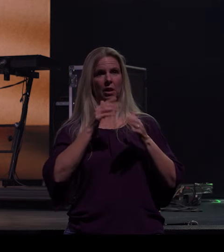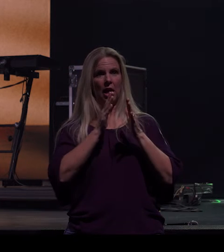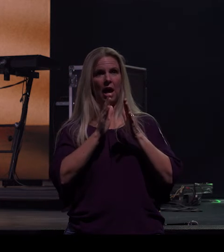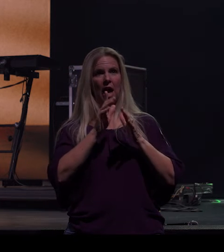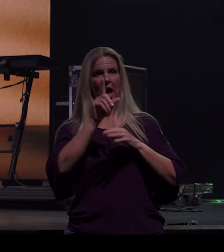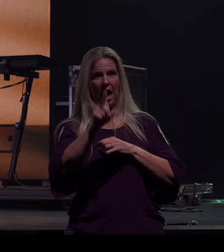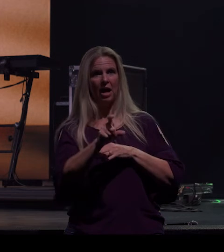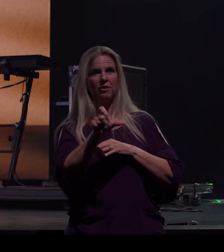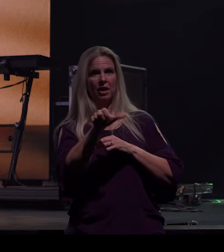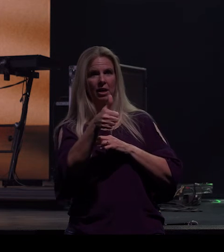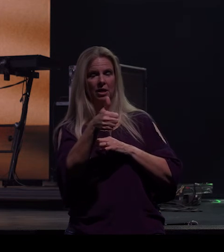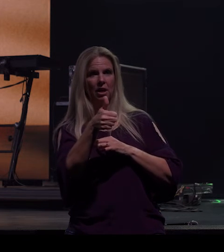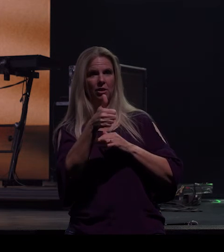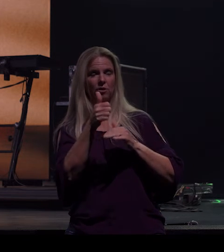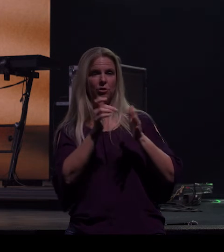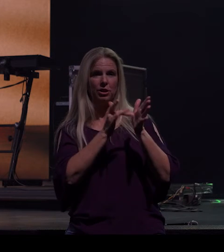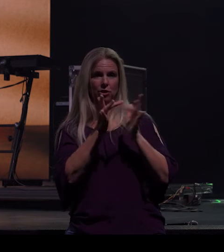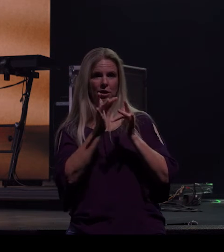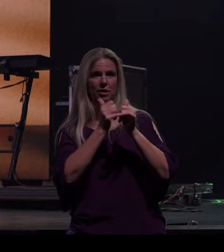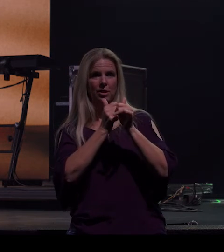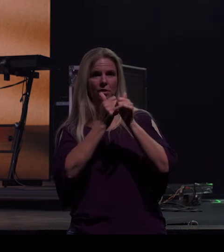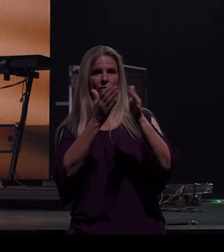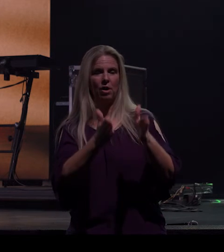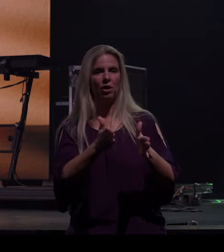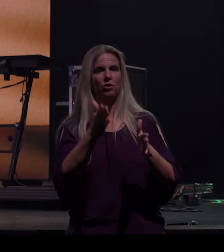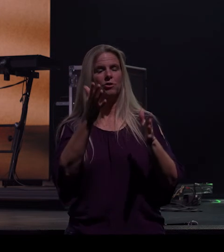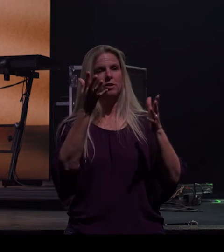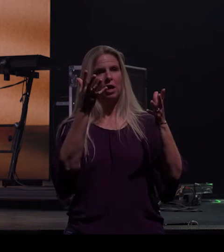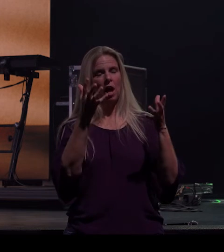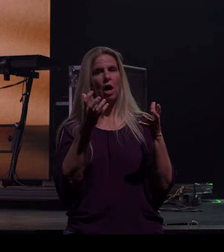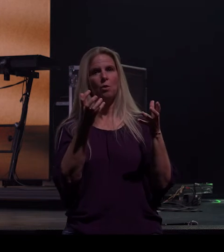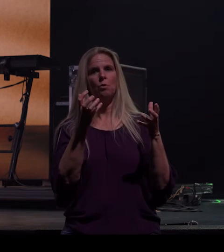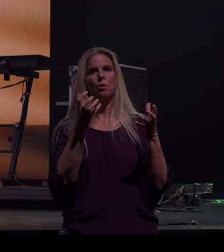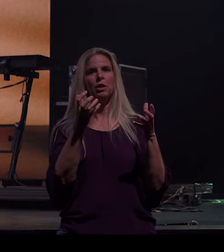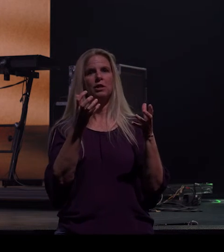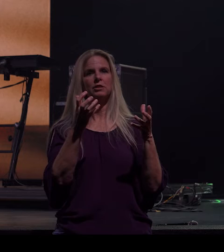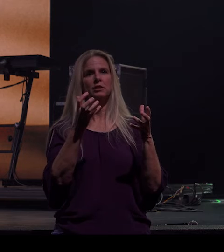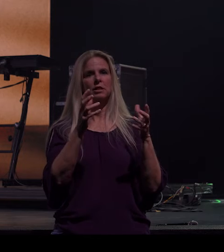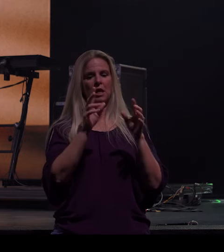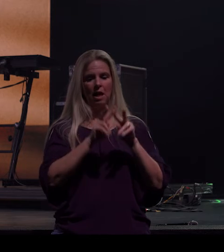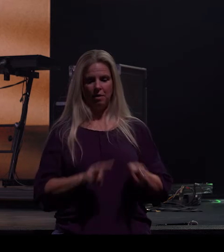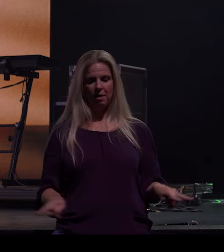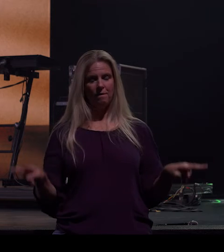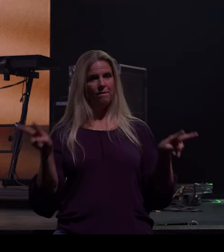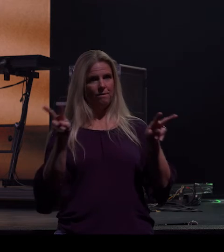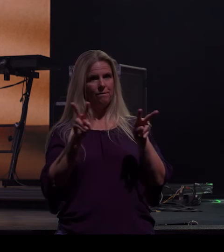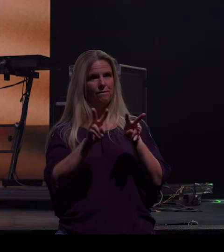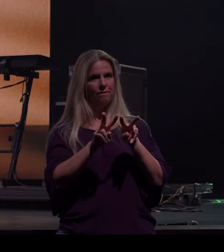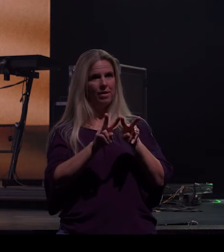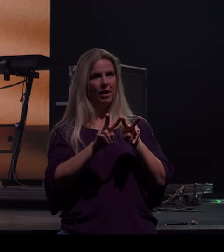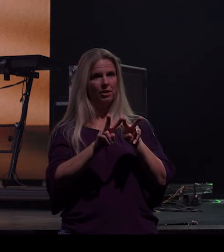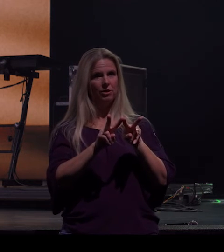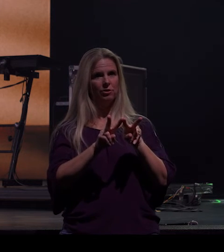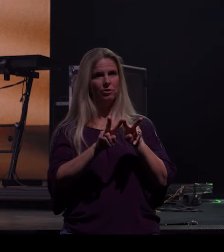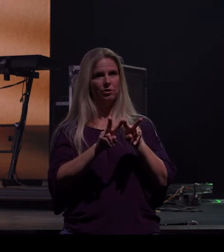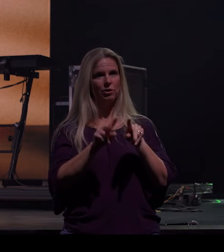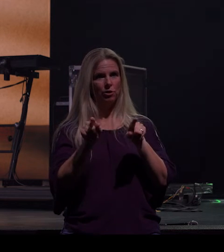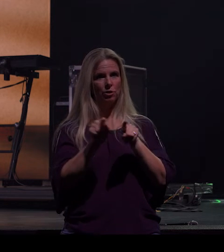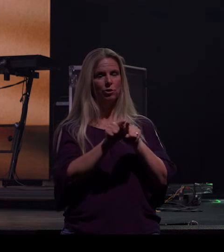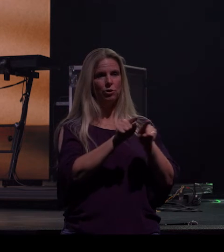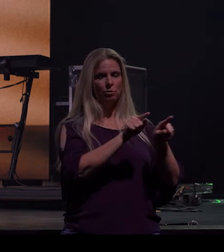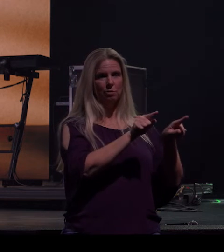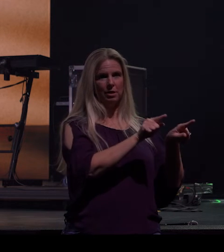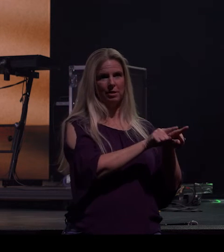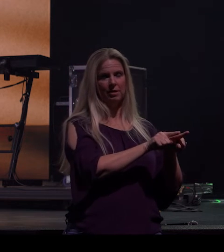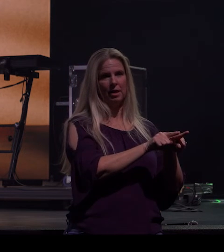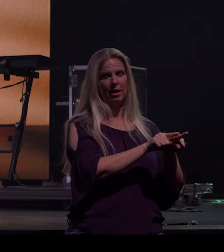Because I want the values to match. And where I see people get the worst advice that leads them